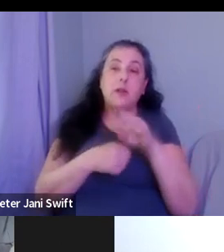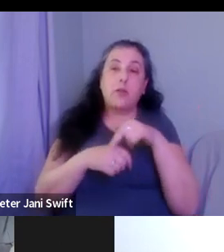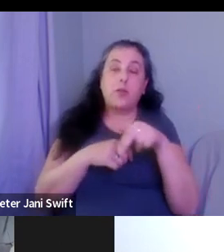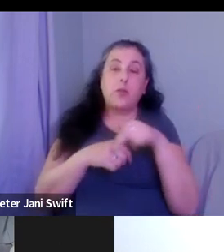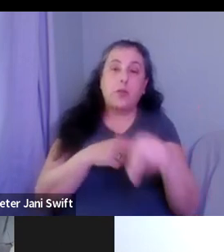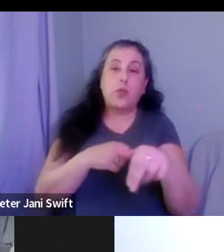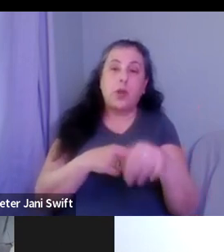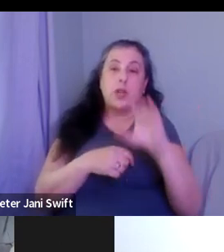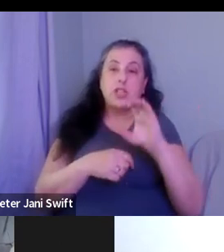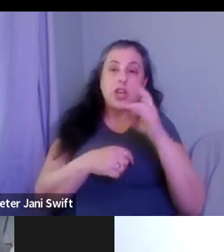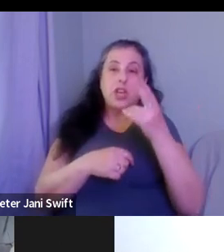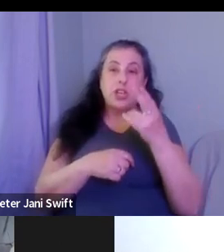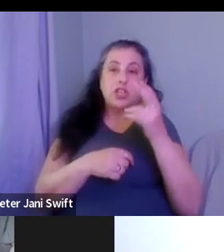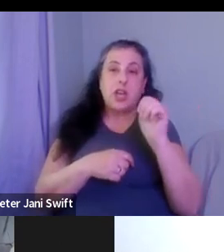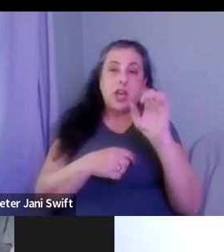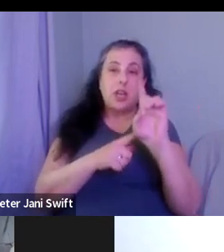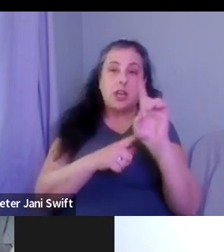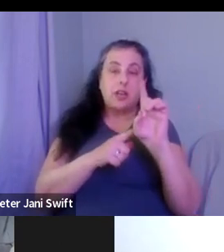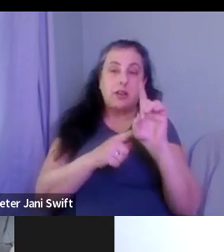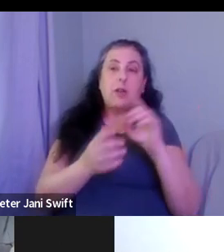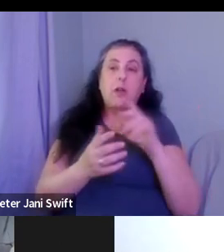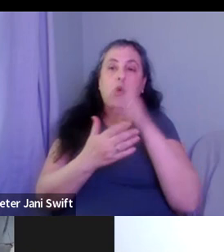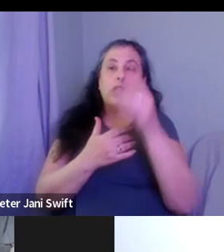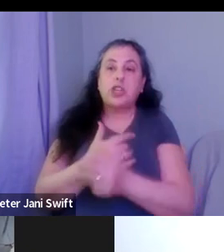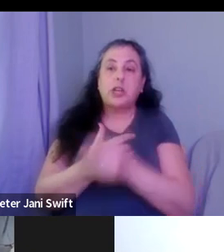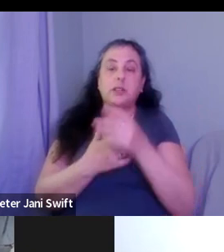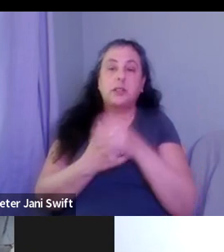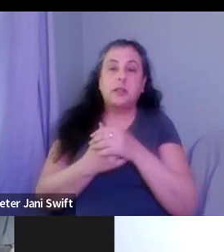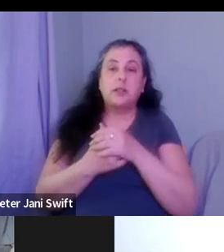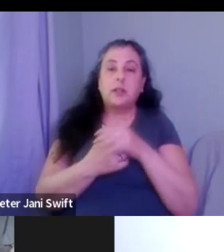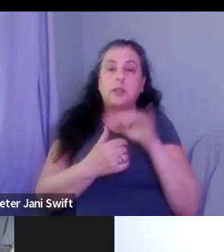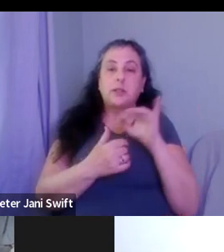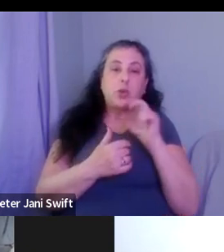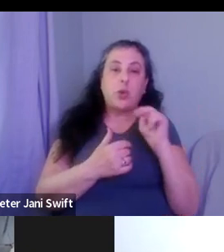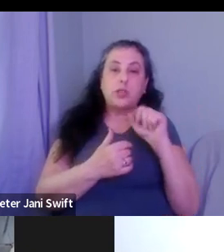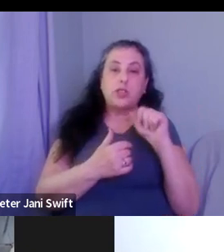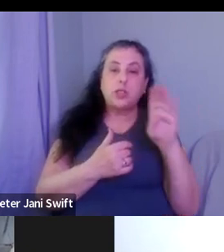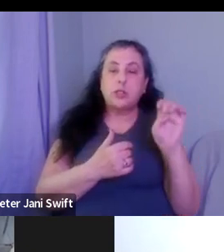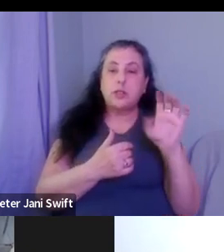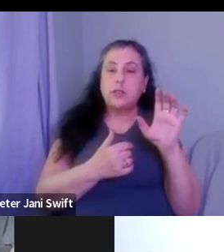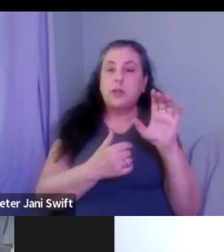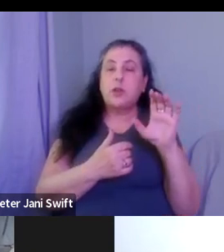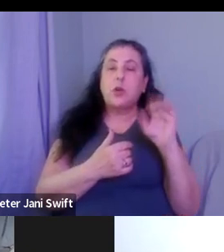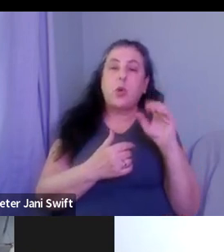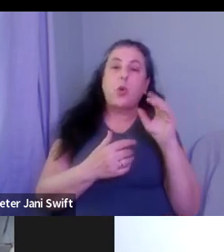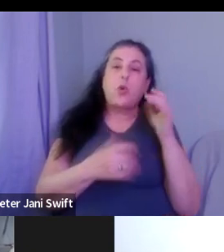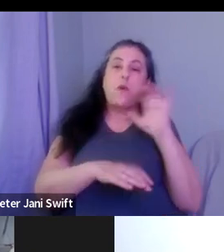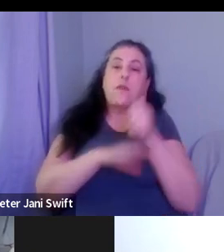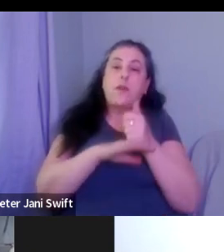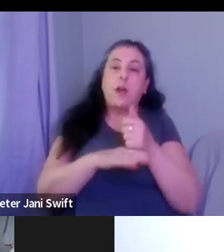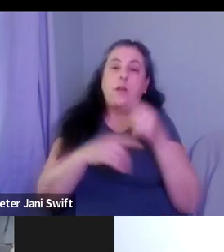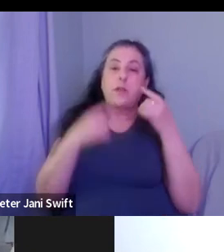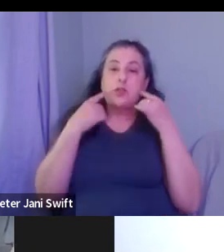on as CHAD Project. JoEllen Chernow, the co-founder and co-director of Survivors